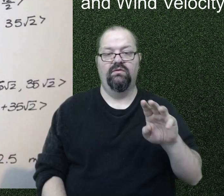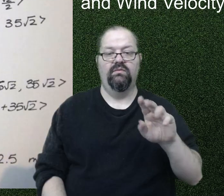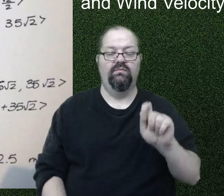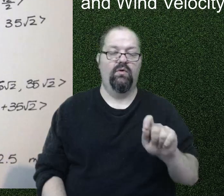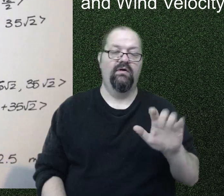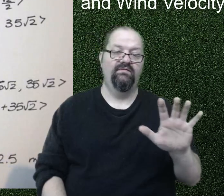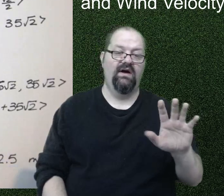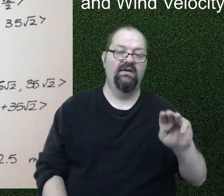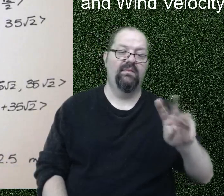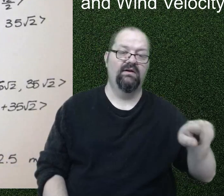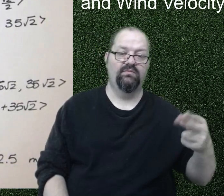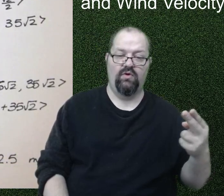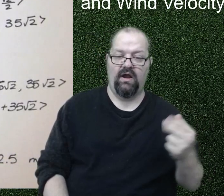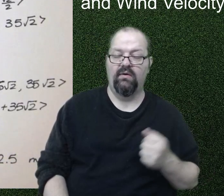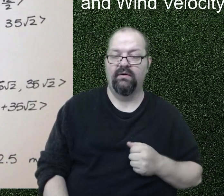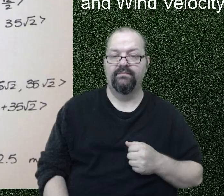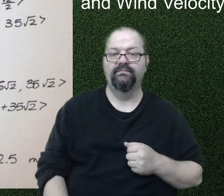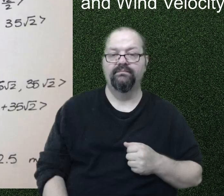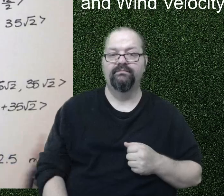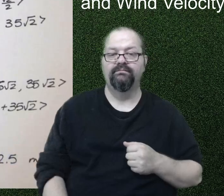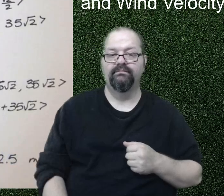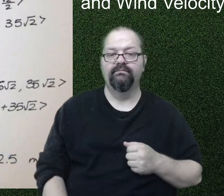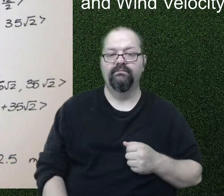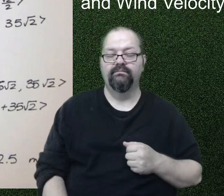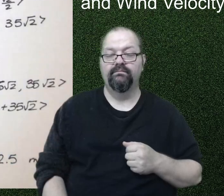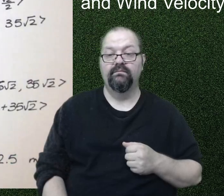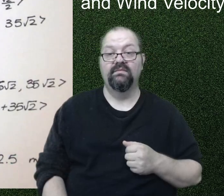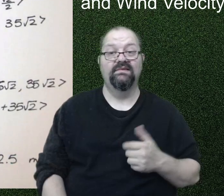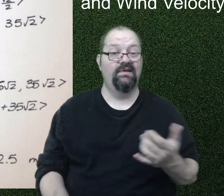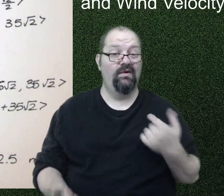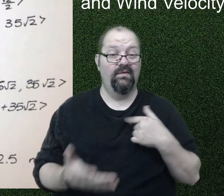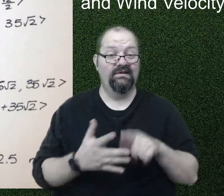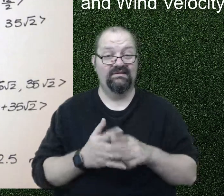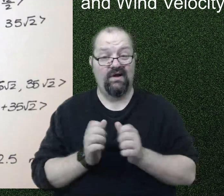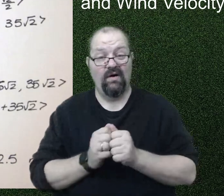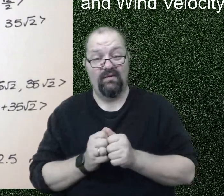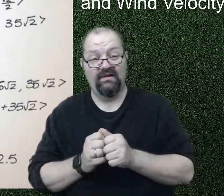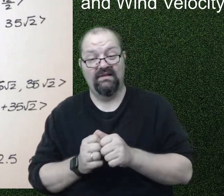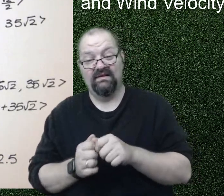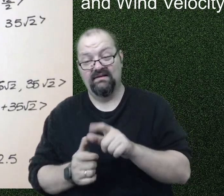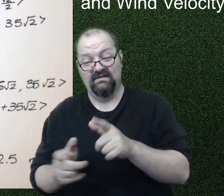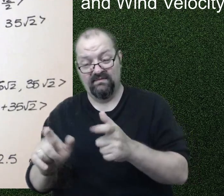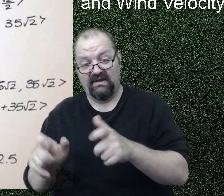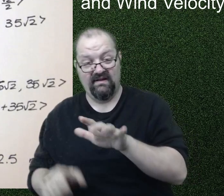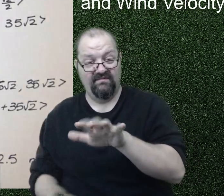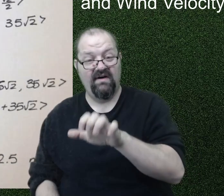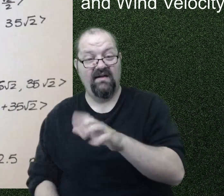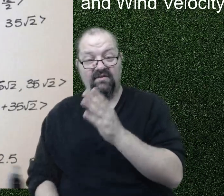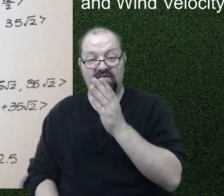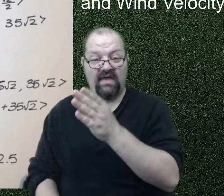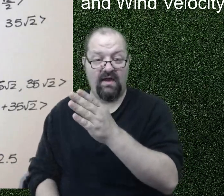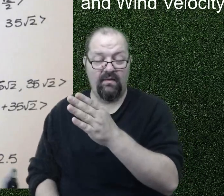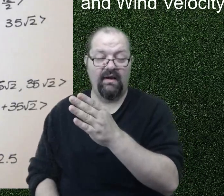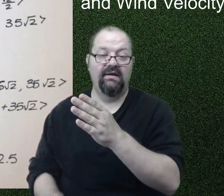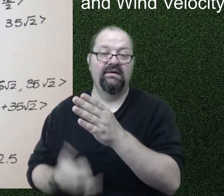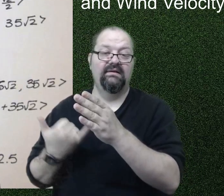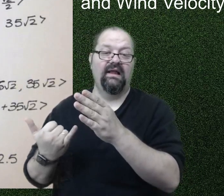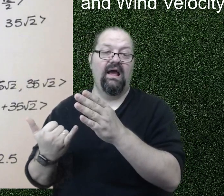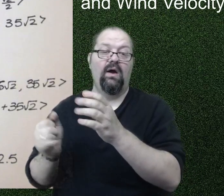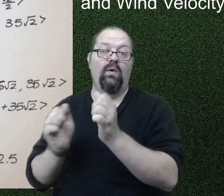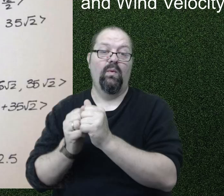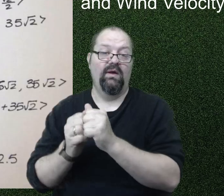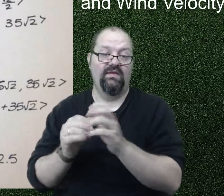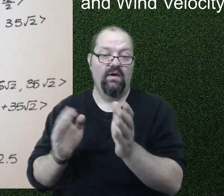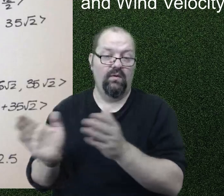522.5 miles per hour. So we started with a speed of 500 going that way, and now we have, with the